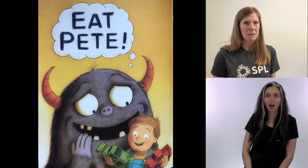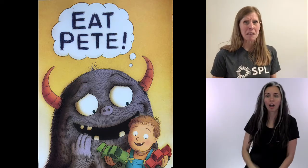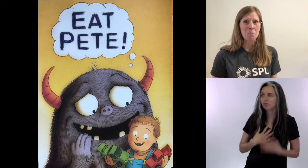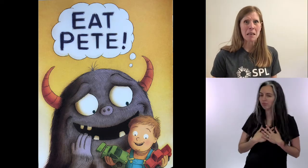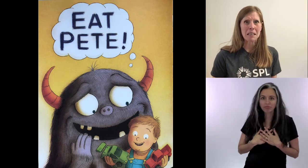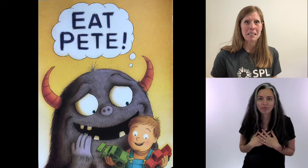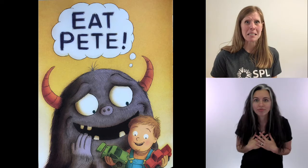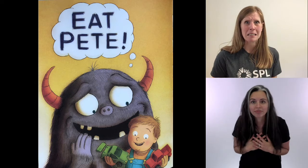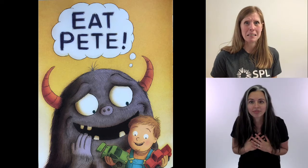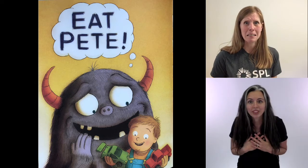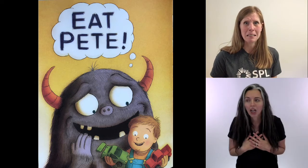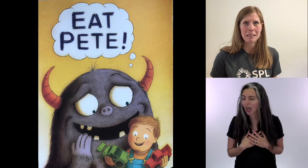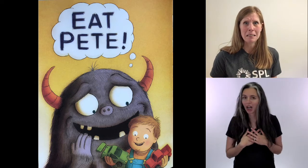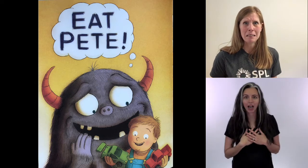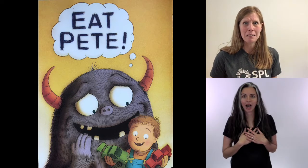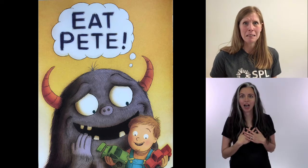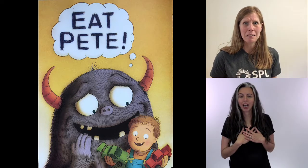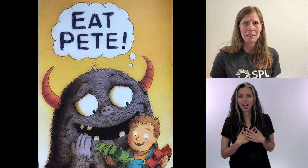Do you think Pete gets eaten?